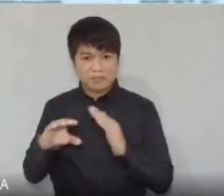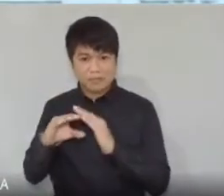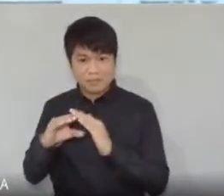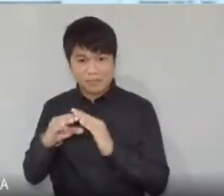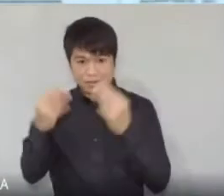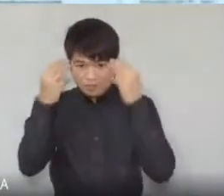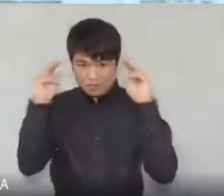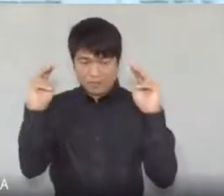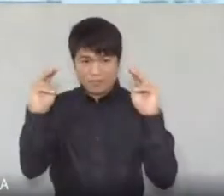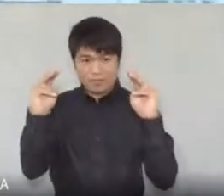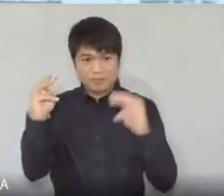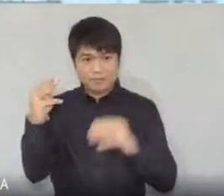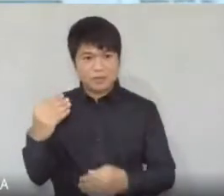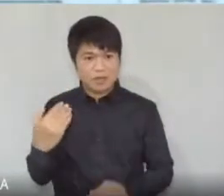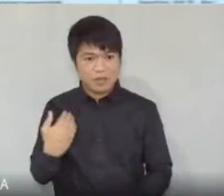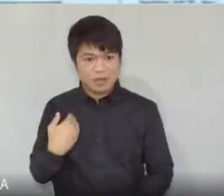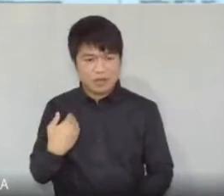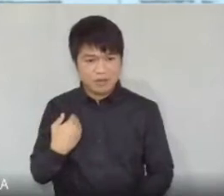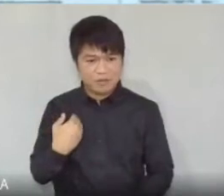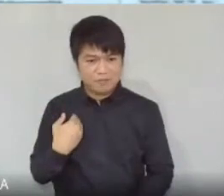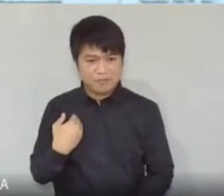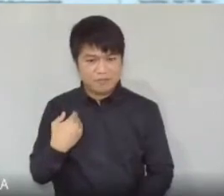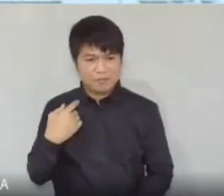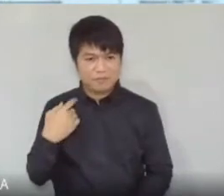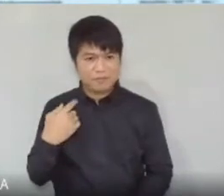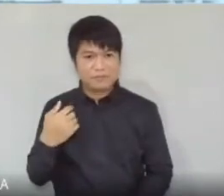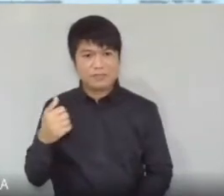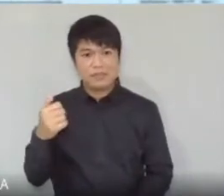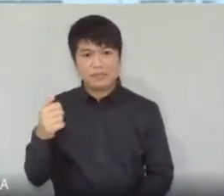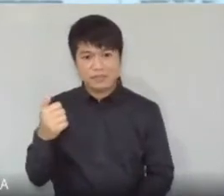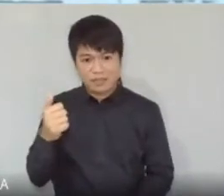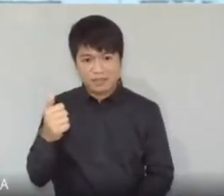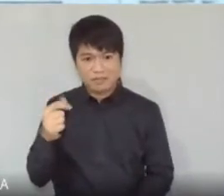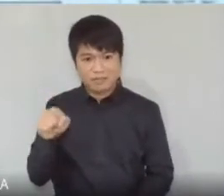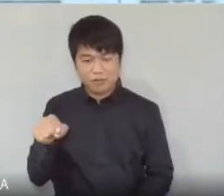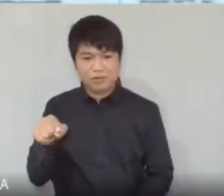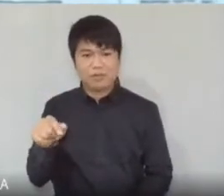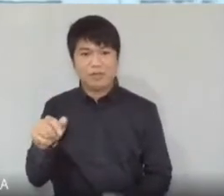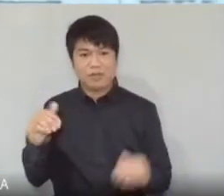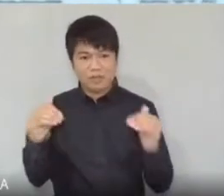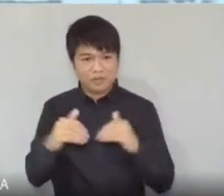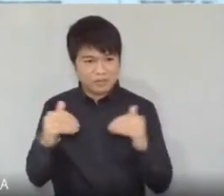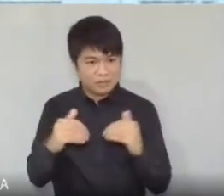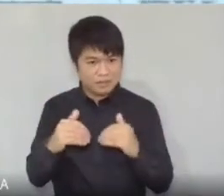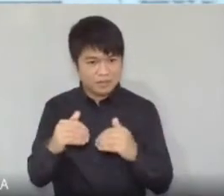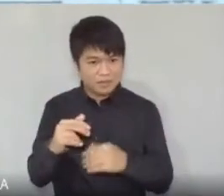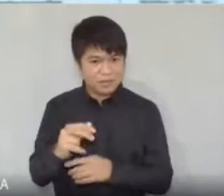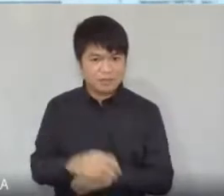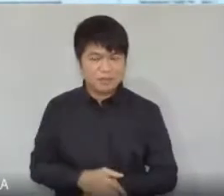our goals. That is for a healthy city for Taguig, a safe city also for Taguig,